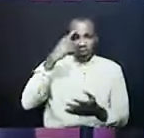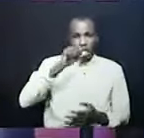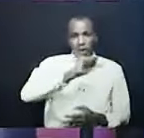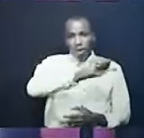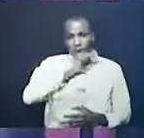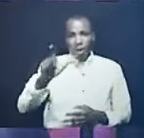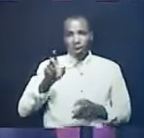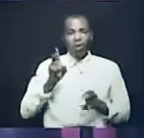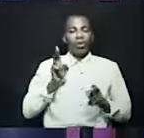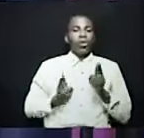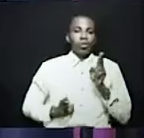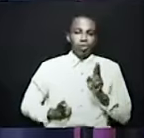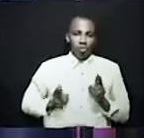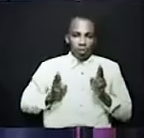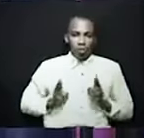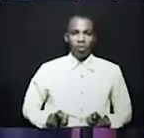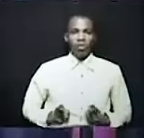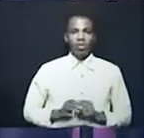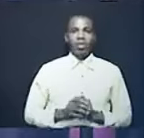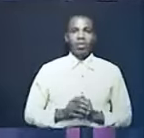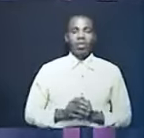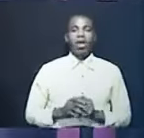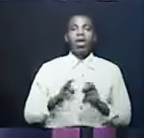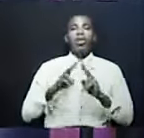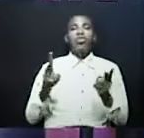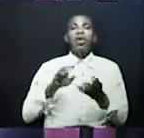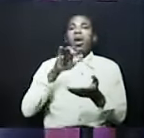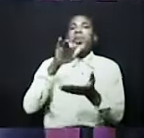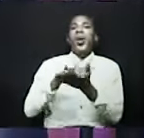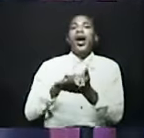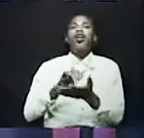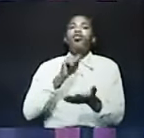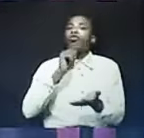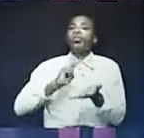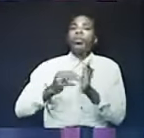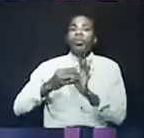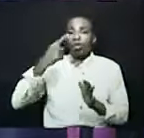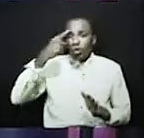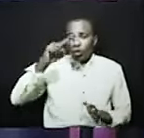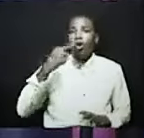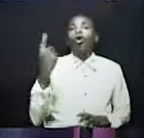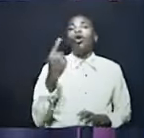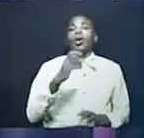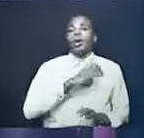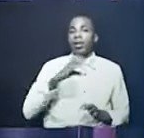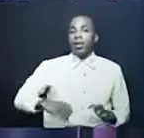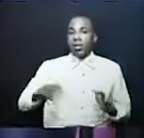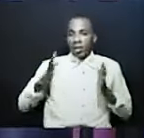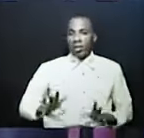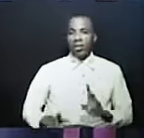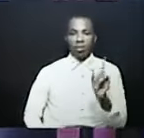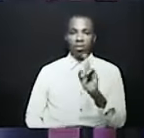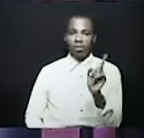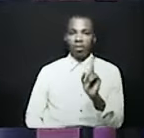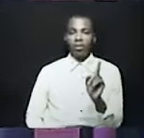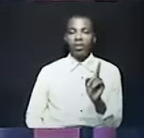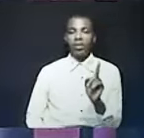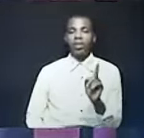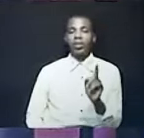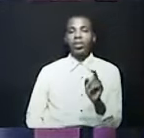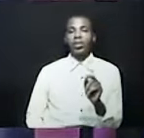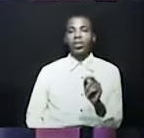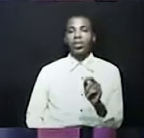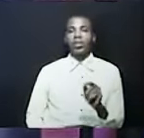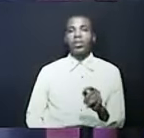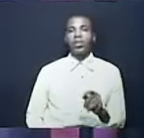So marriage is not a Christian ordinance per se. Now it stands to reason that you